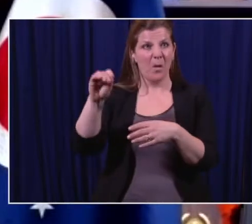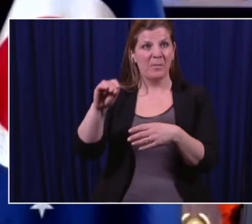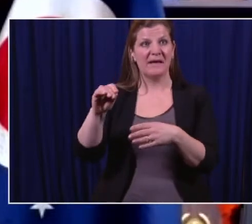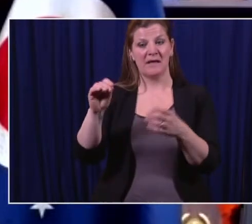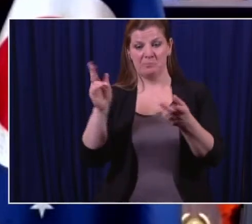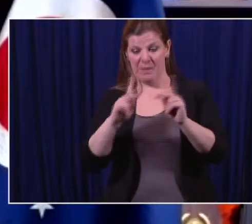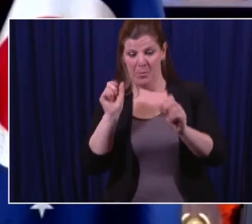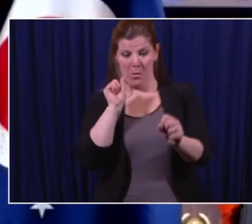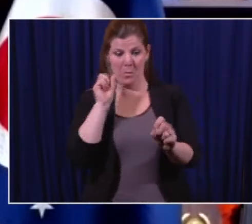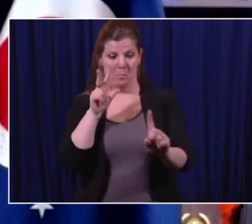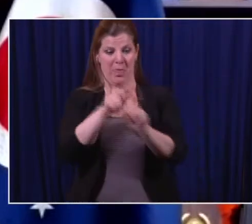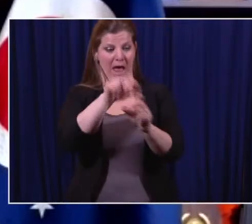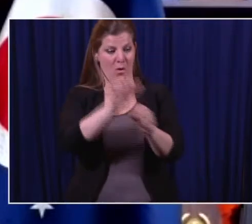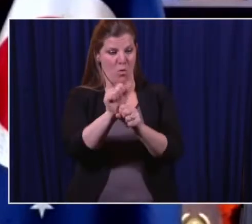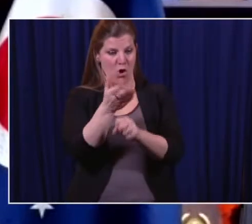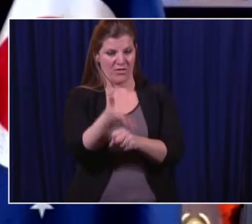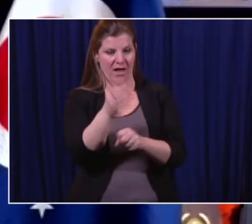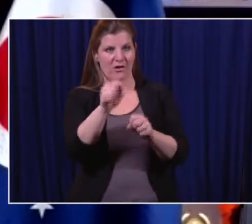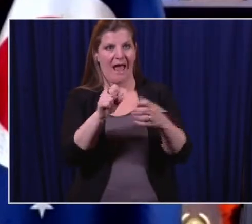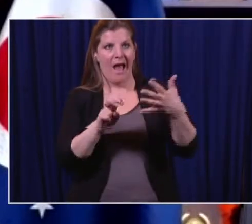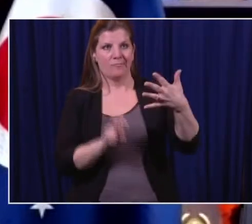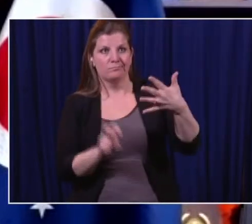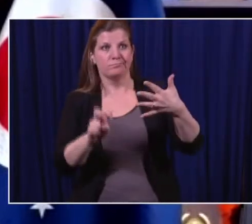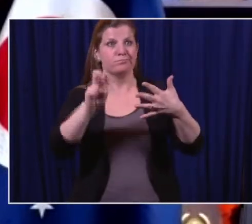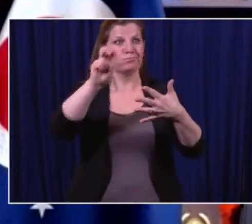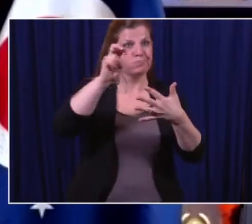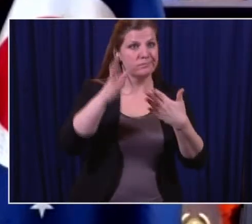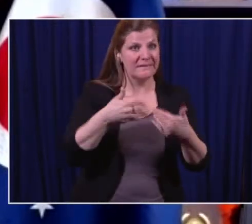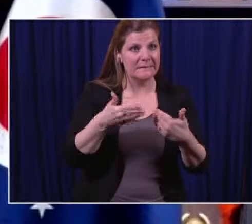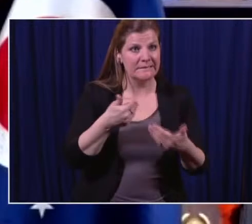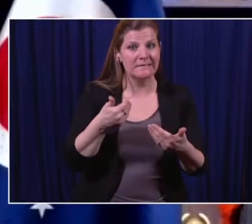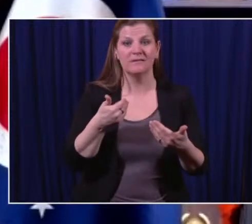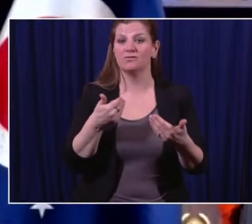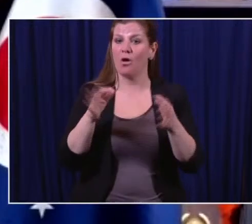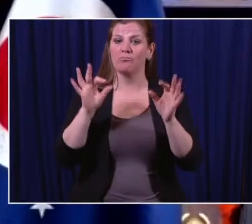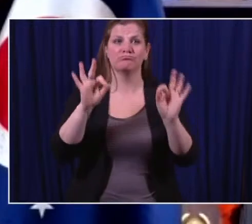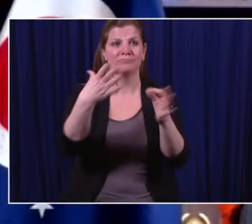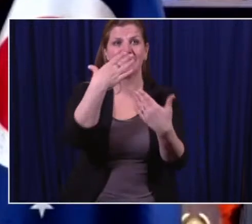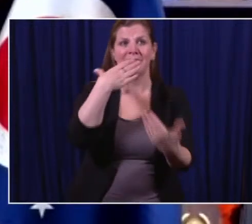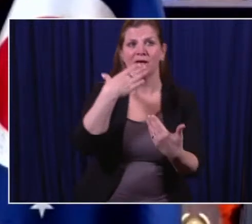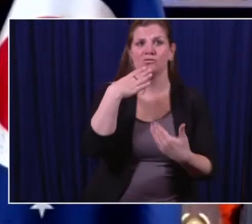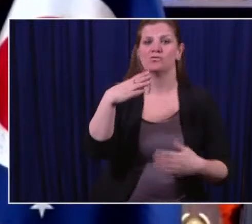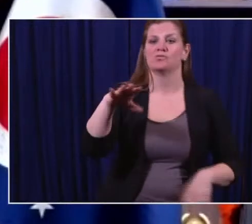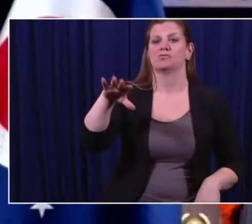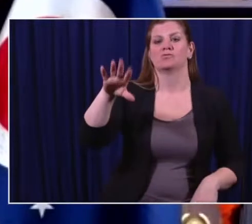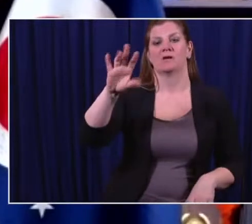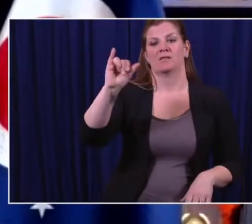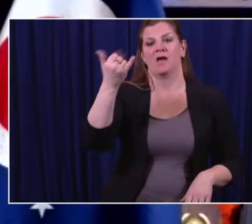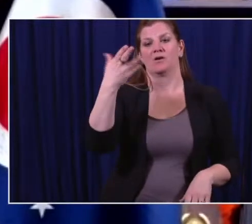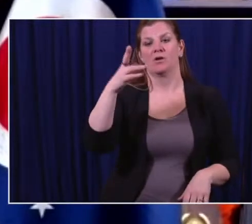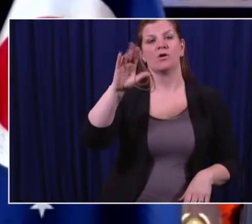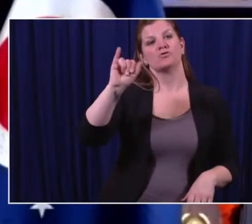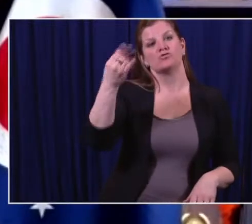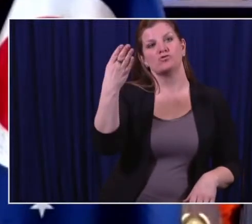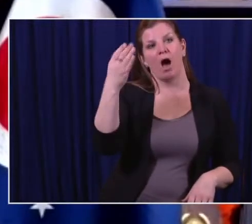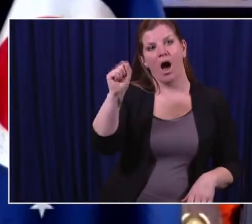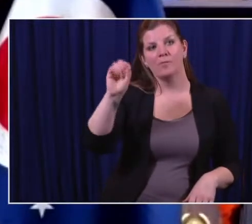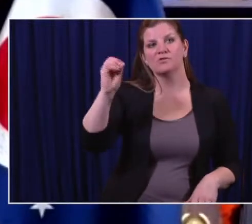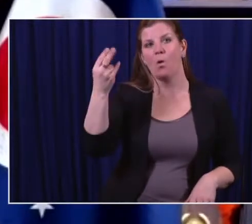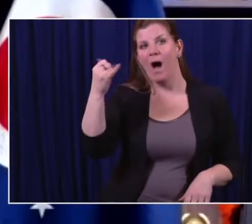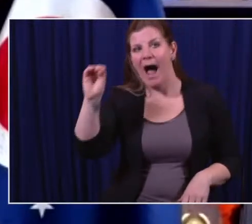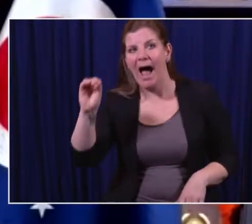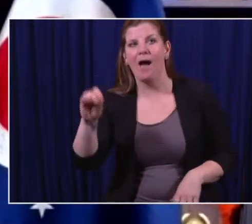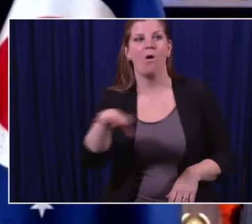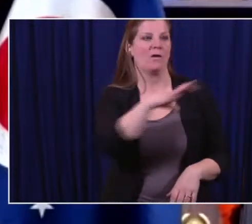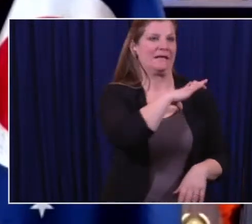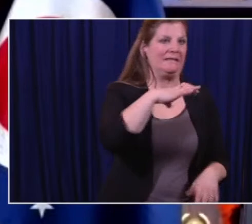those are wonderful things too. I want to thank Jobs Ohio, the Greater Cleveland Partnership, Team NEO, the City of Cleveland,